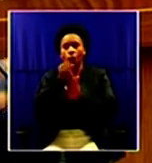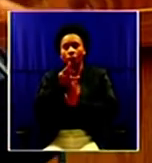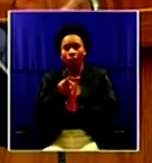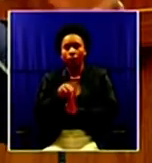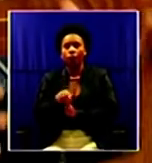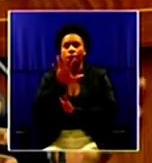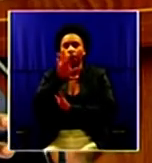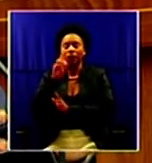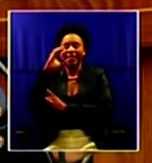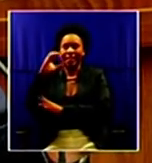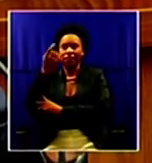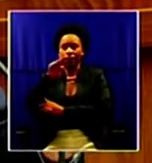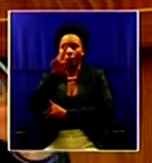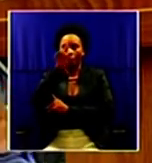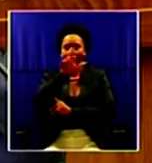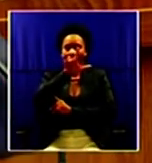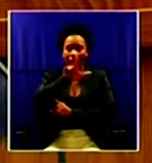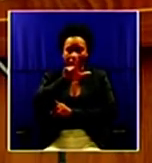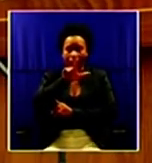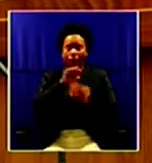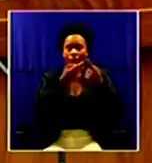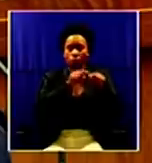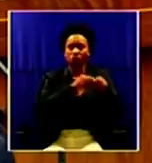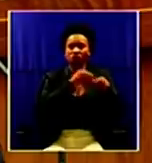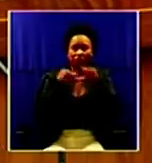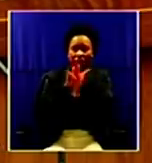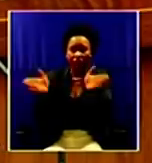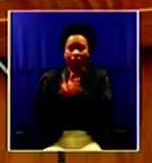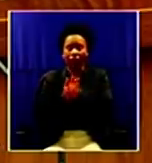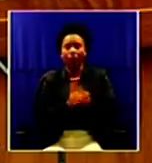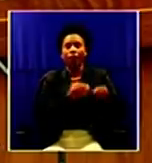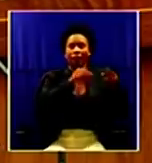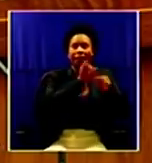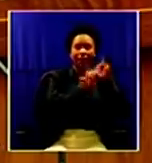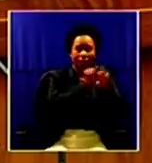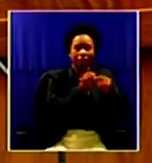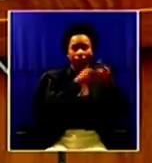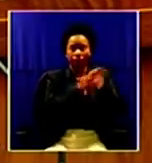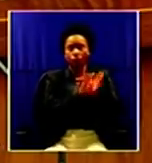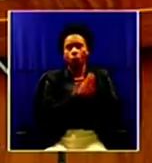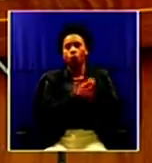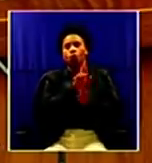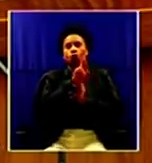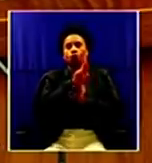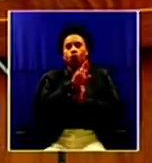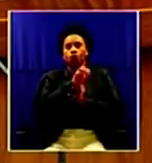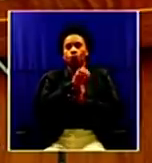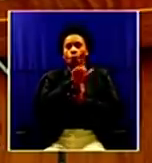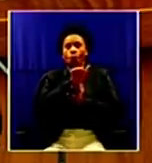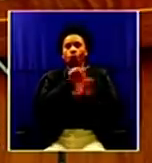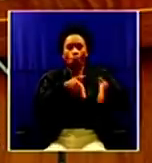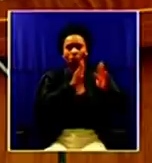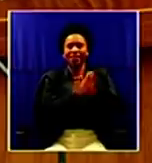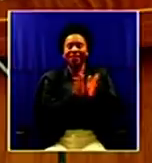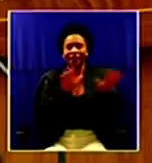for the general fuel levy and 11 cents per liter for the road accident fund levy, and 1 cent